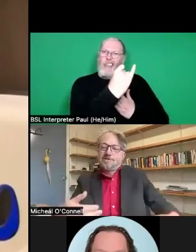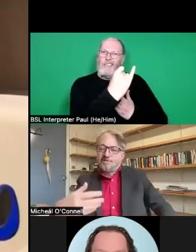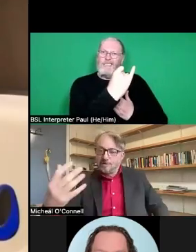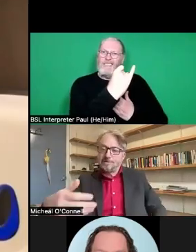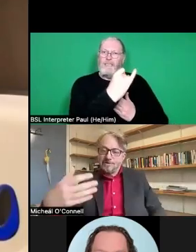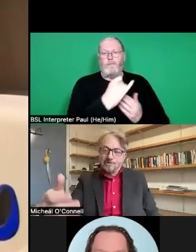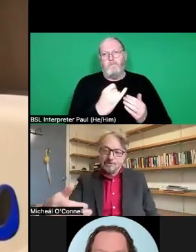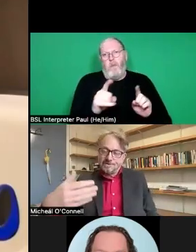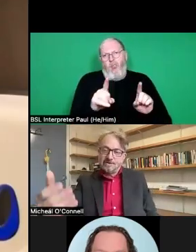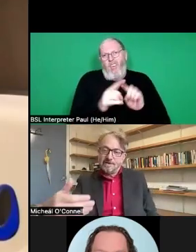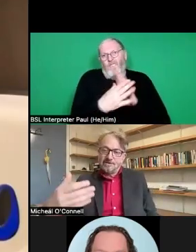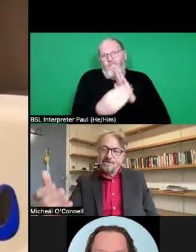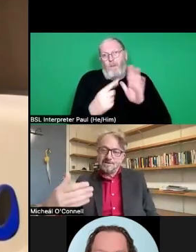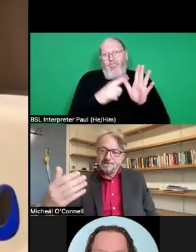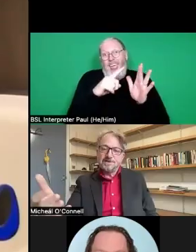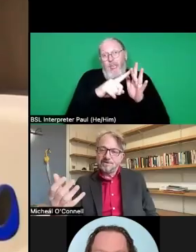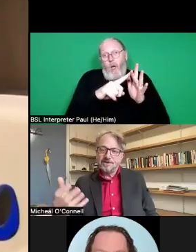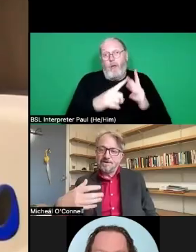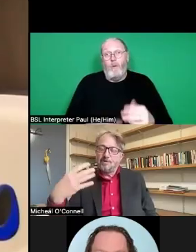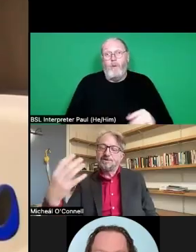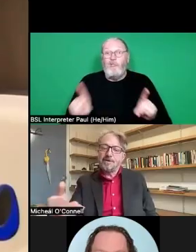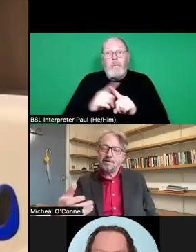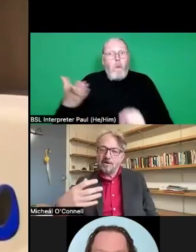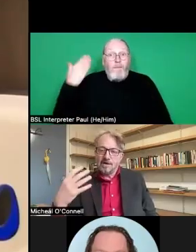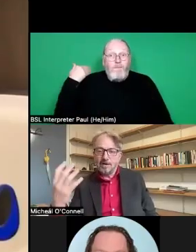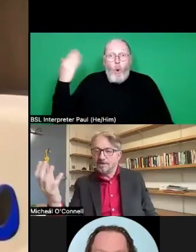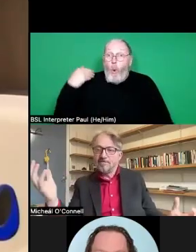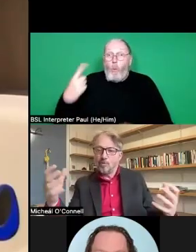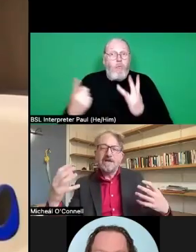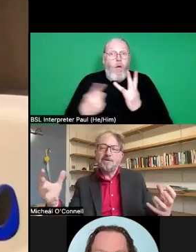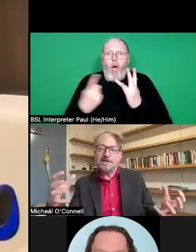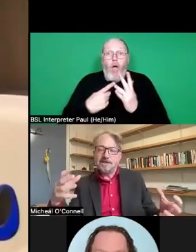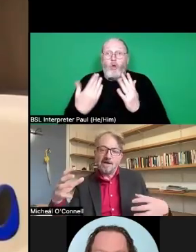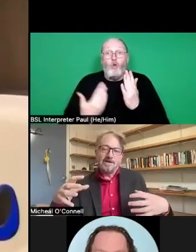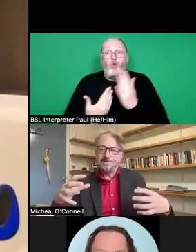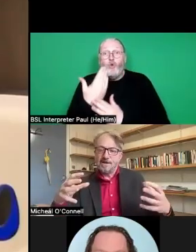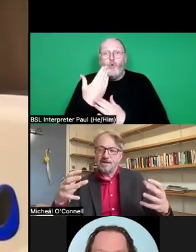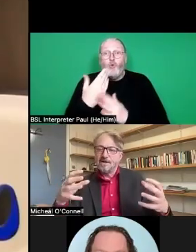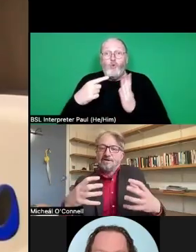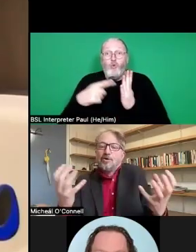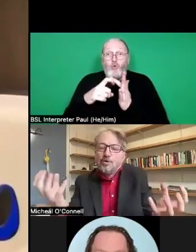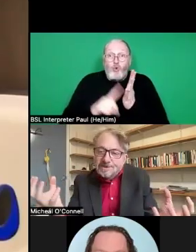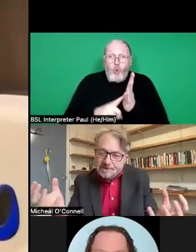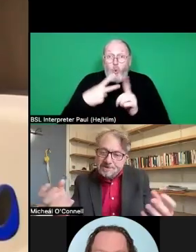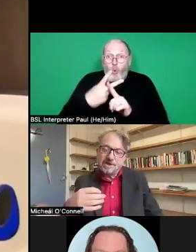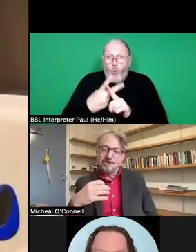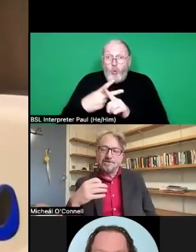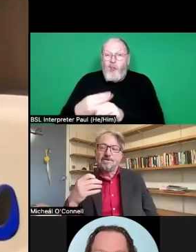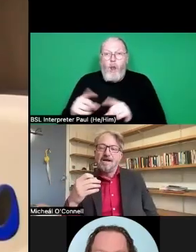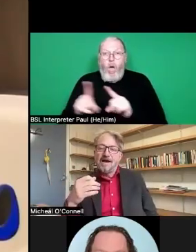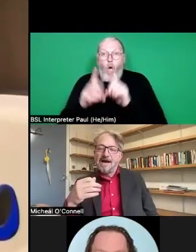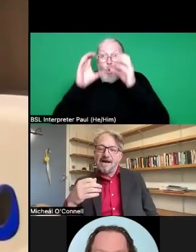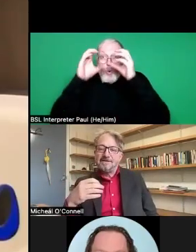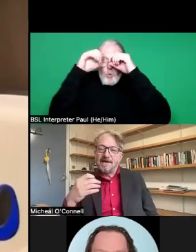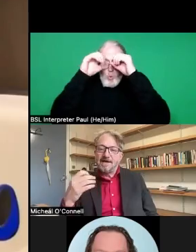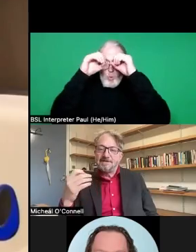as there was for other tools in recent history, which came along, even Wikipedia and the Google search